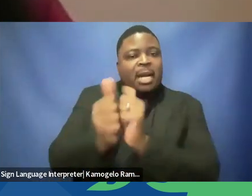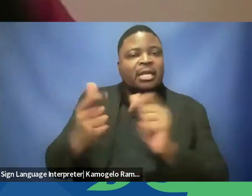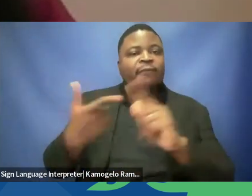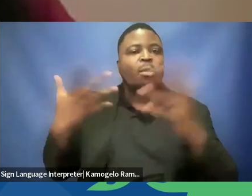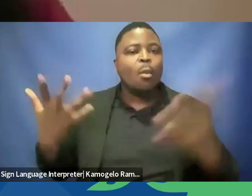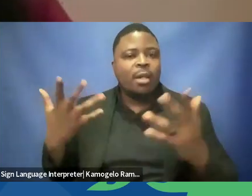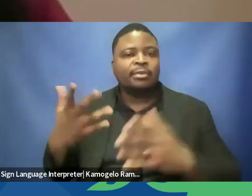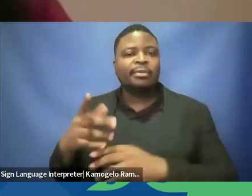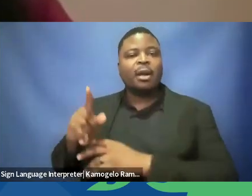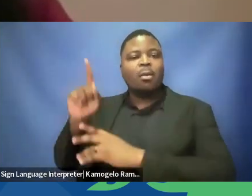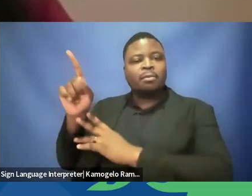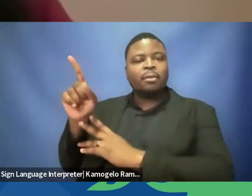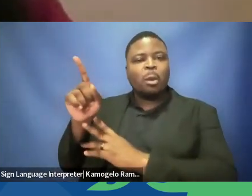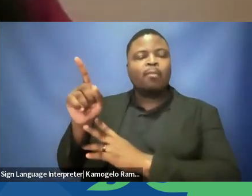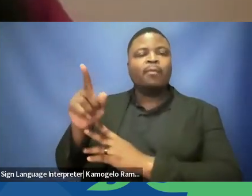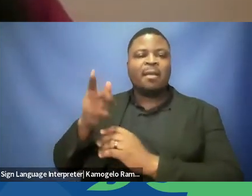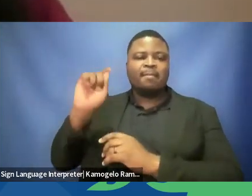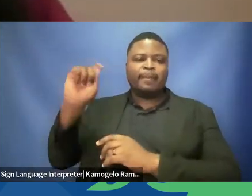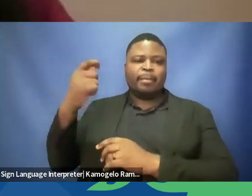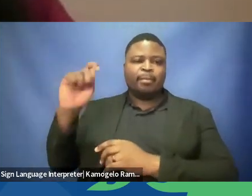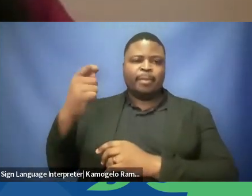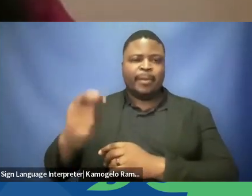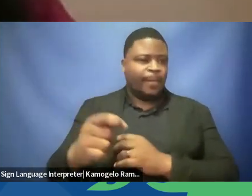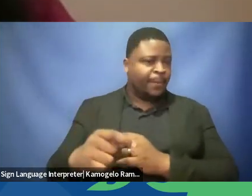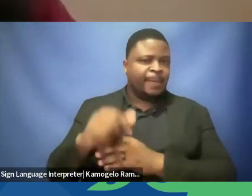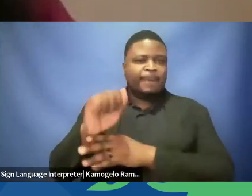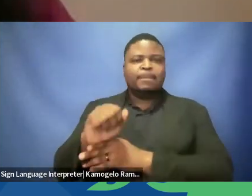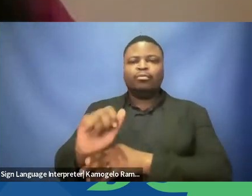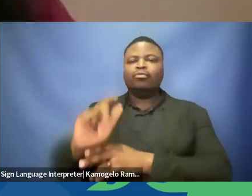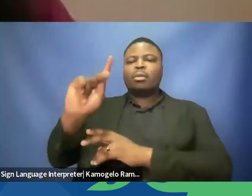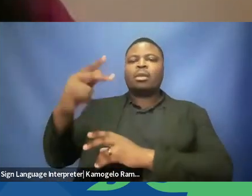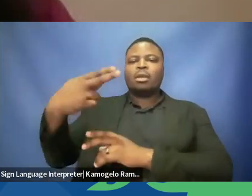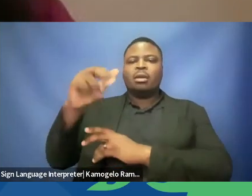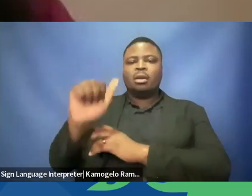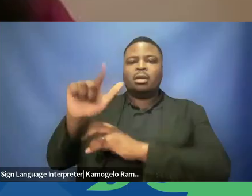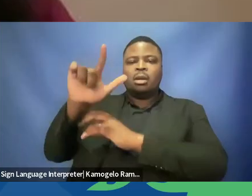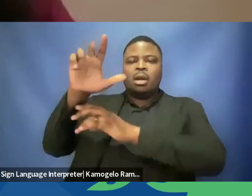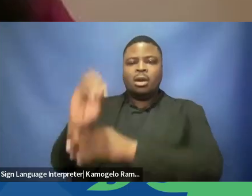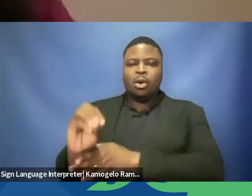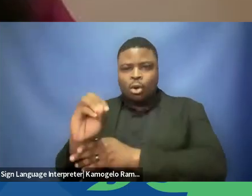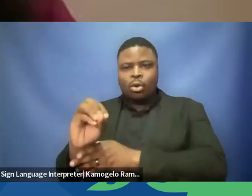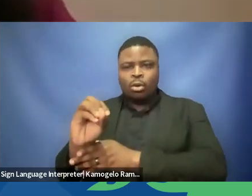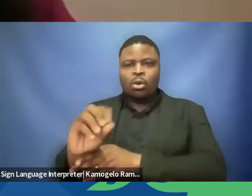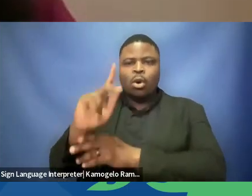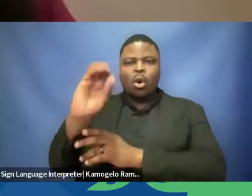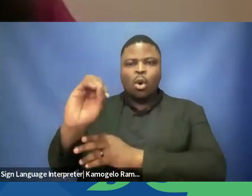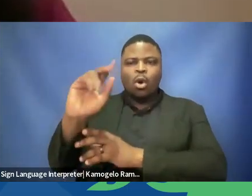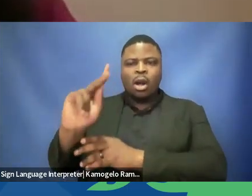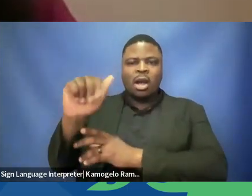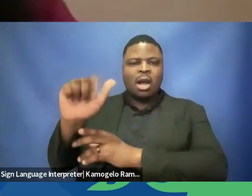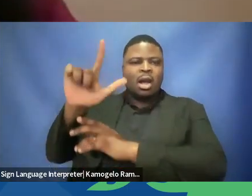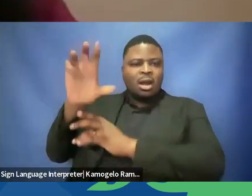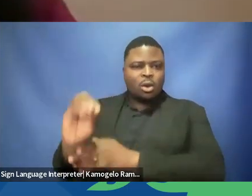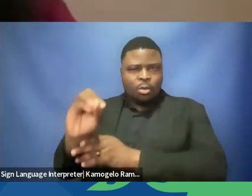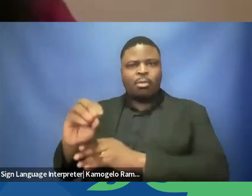Okalo. Darlene Okalo will be talking about sexualized drug use programming in Kenya, and